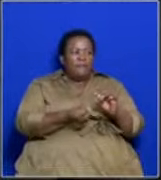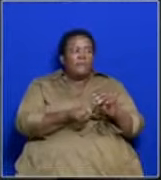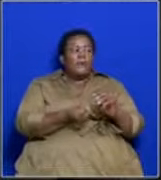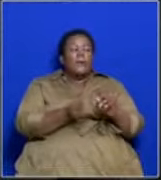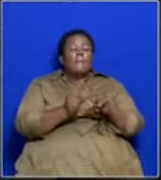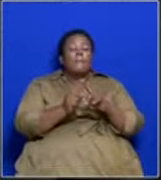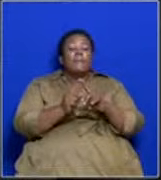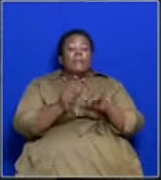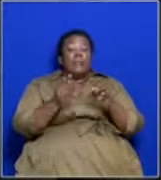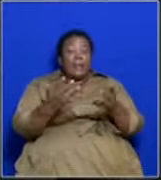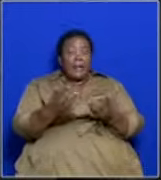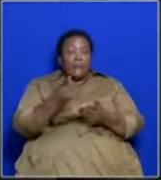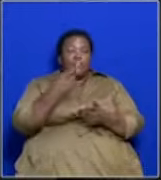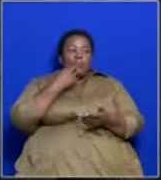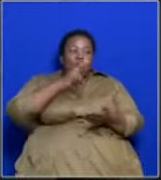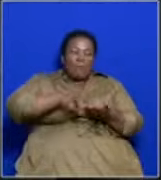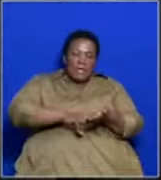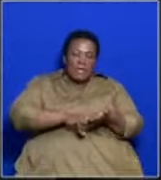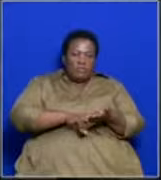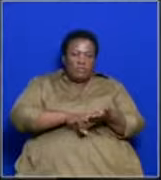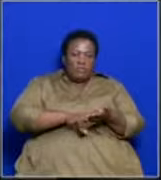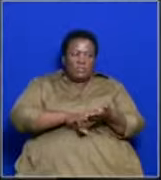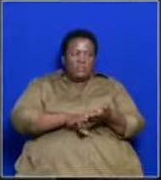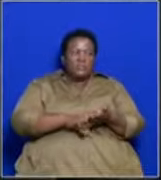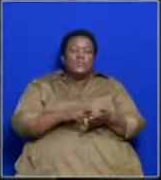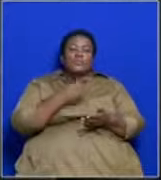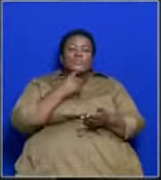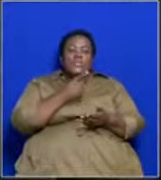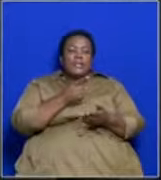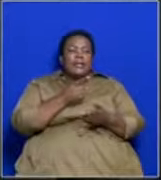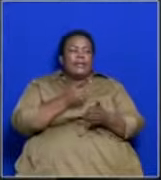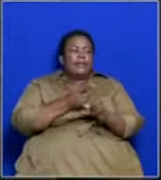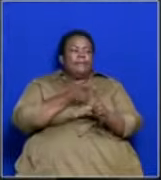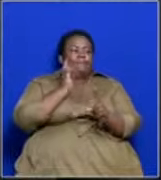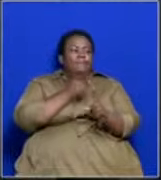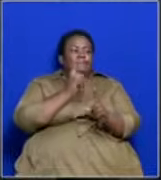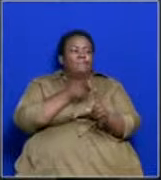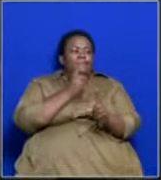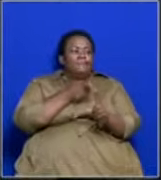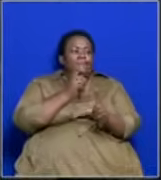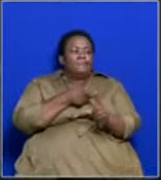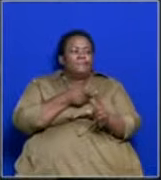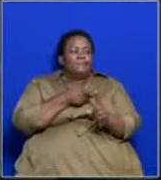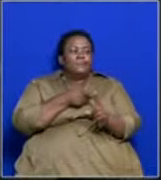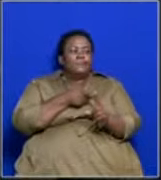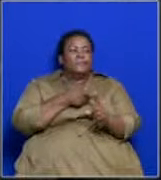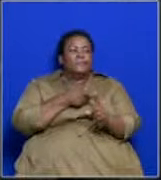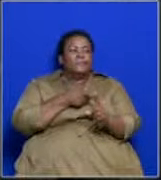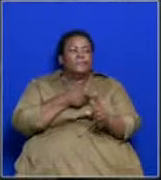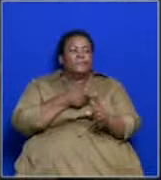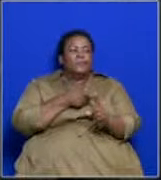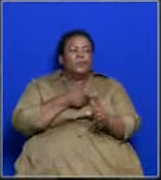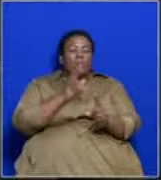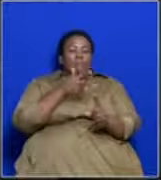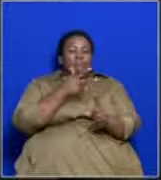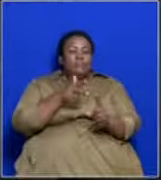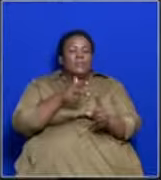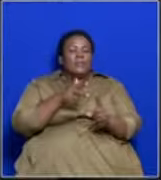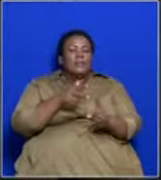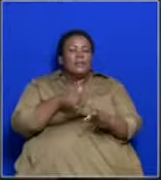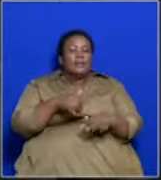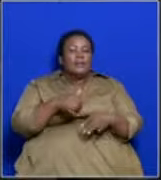recommendation. You say disciplinary proceedings should be instituted. That's what you say.